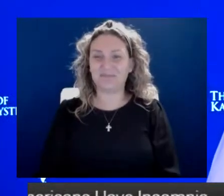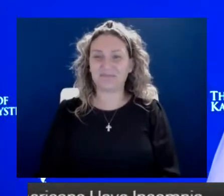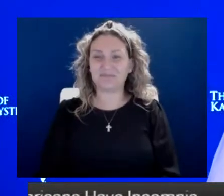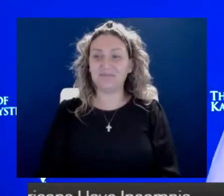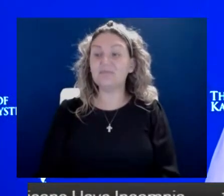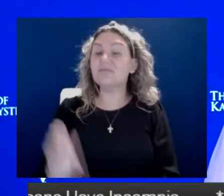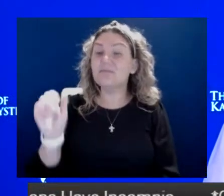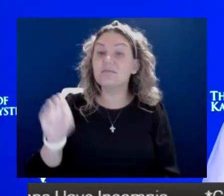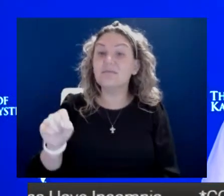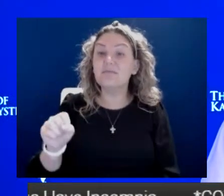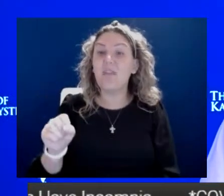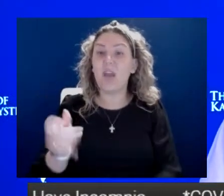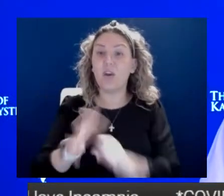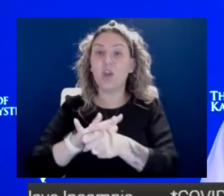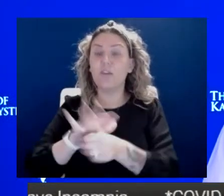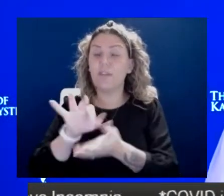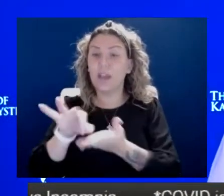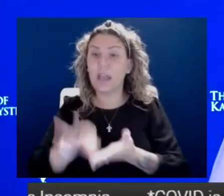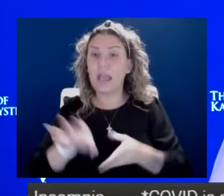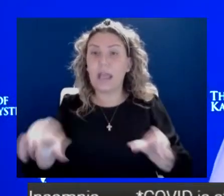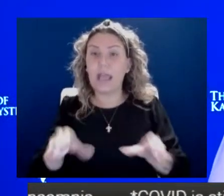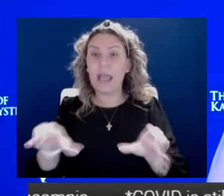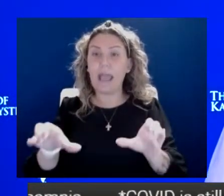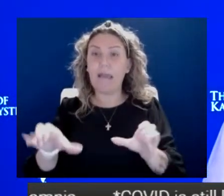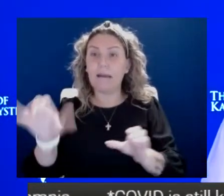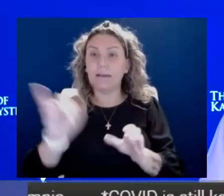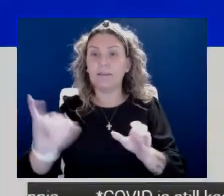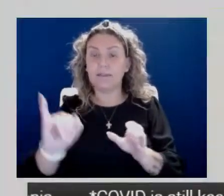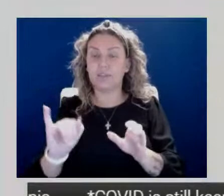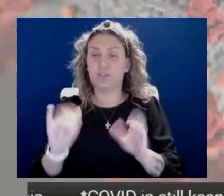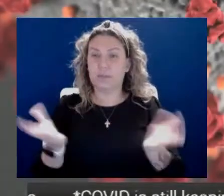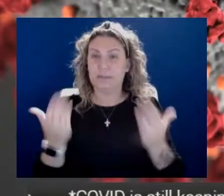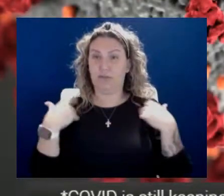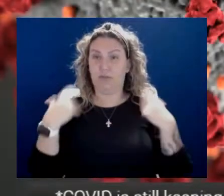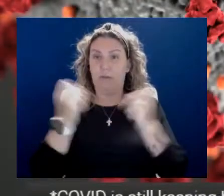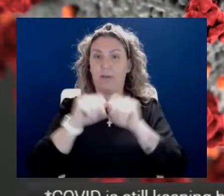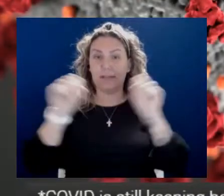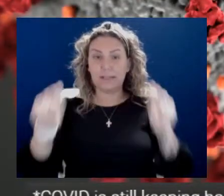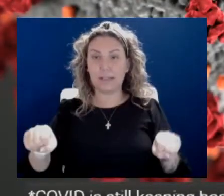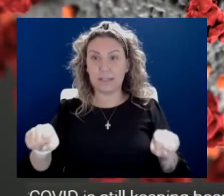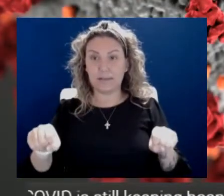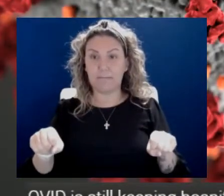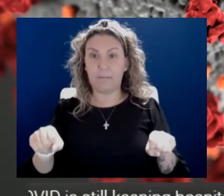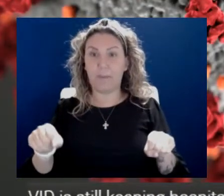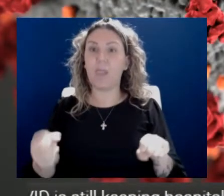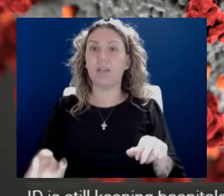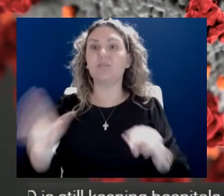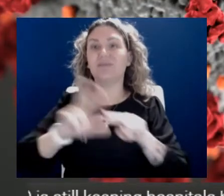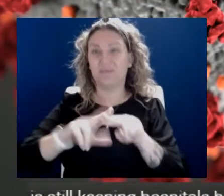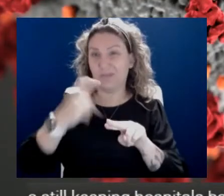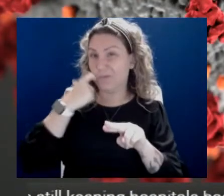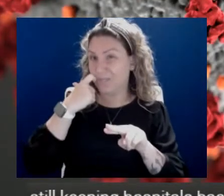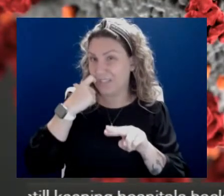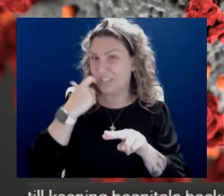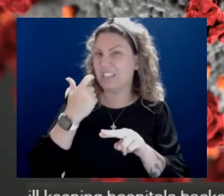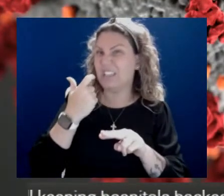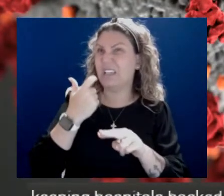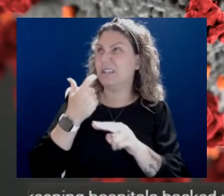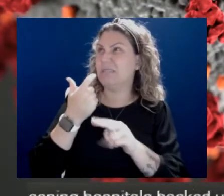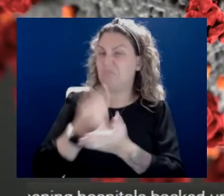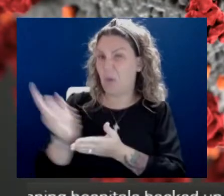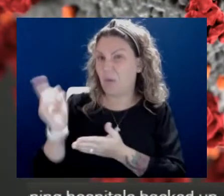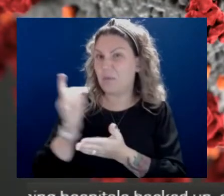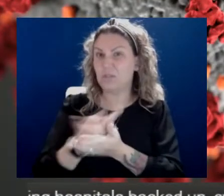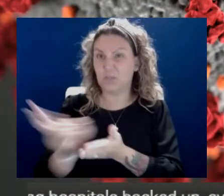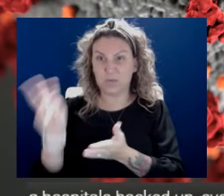So the COVID count, the active infections, certainly in our health system and our hospital, has gone up over the past week or 2 weeks. Right now